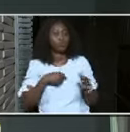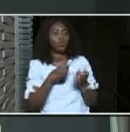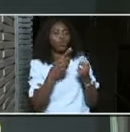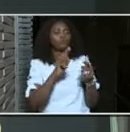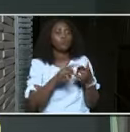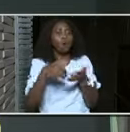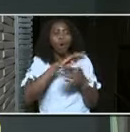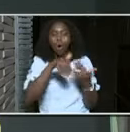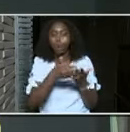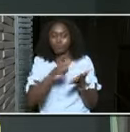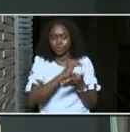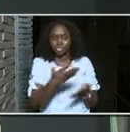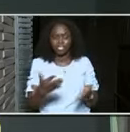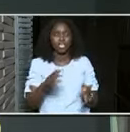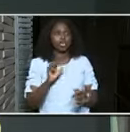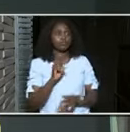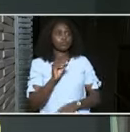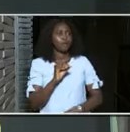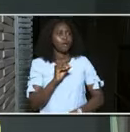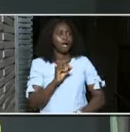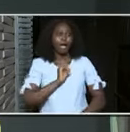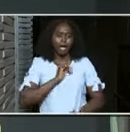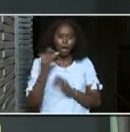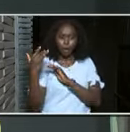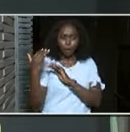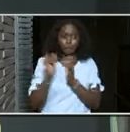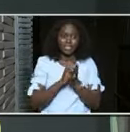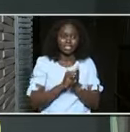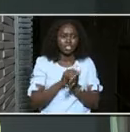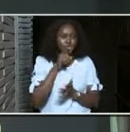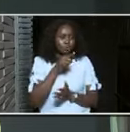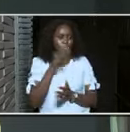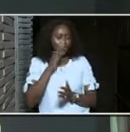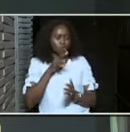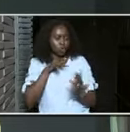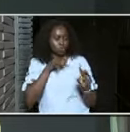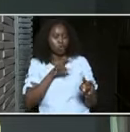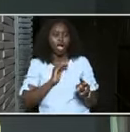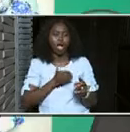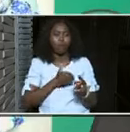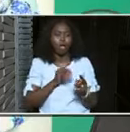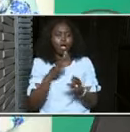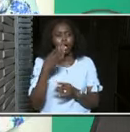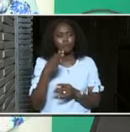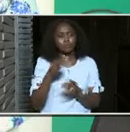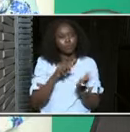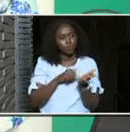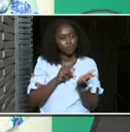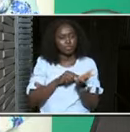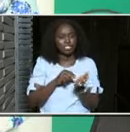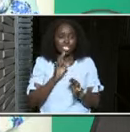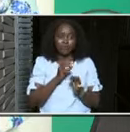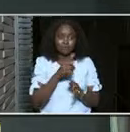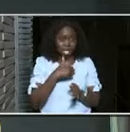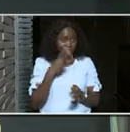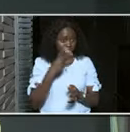things. So I hope you will look at our blueprint and I get have, the details. Actually. If you have, okay,